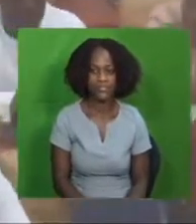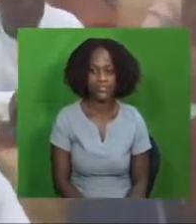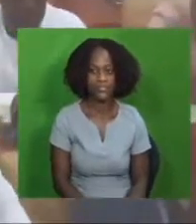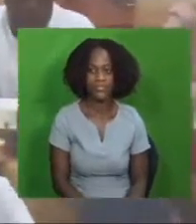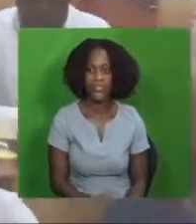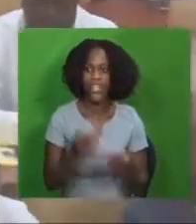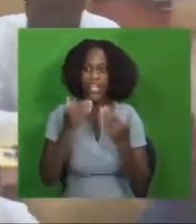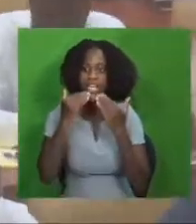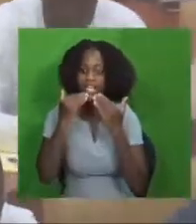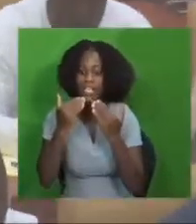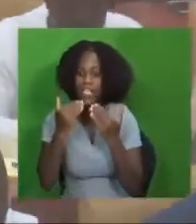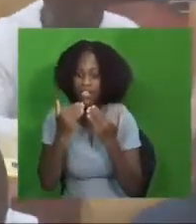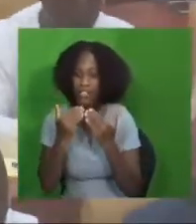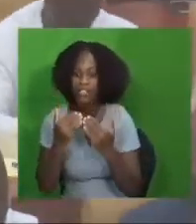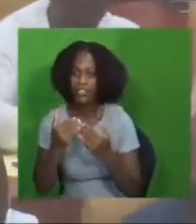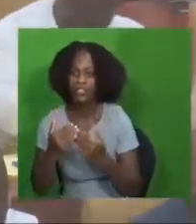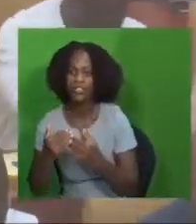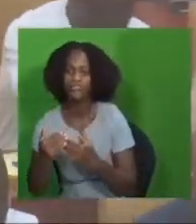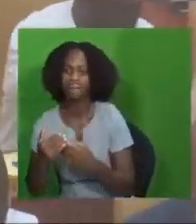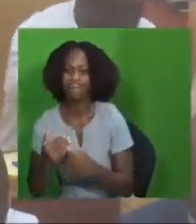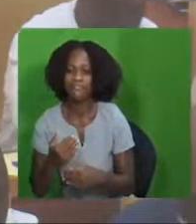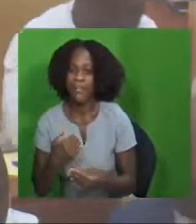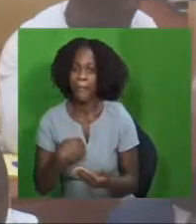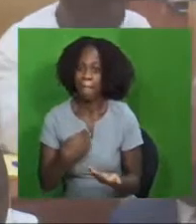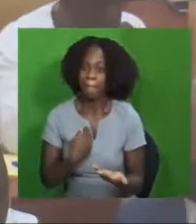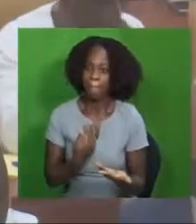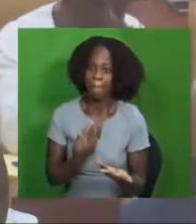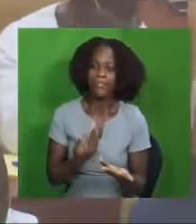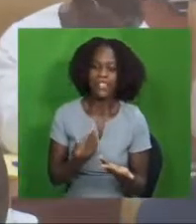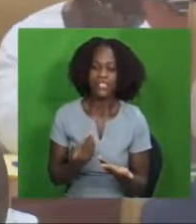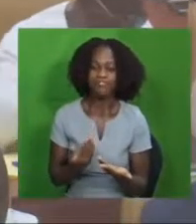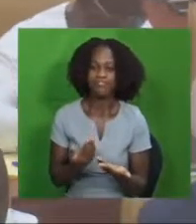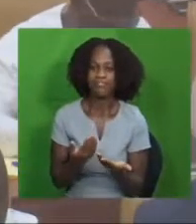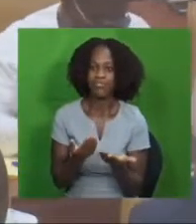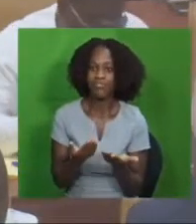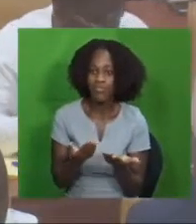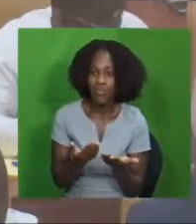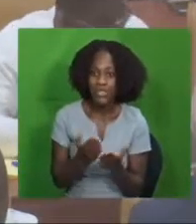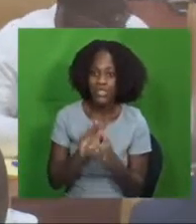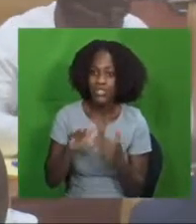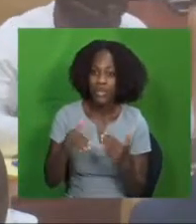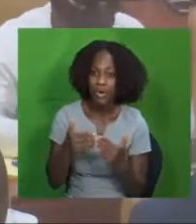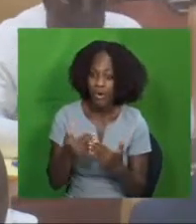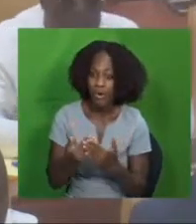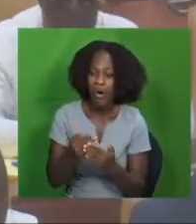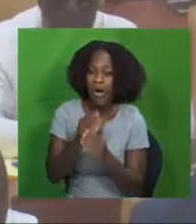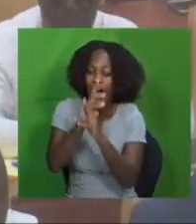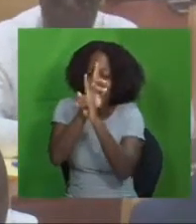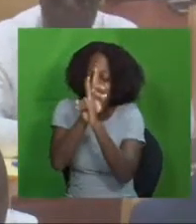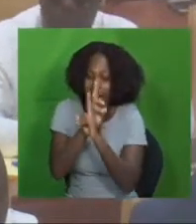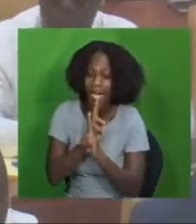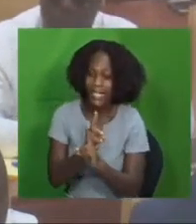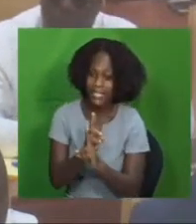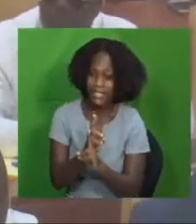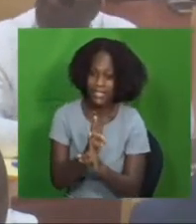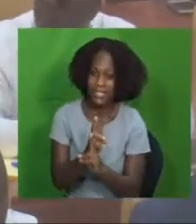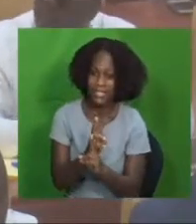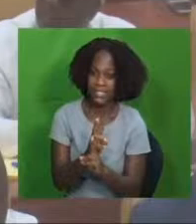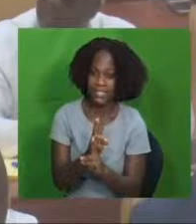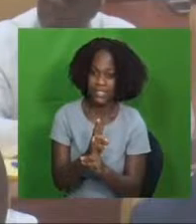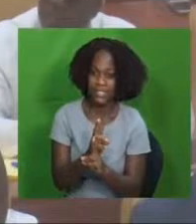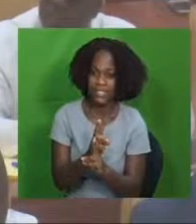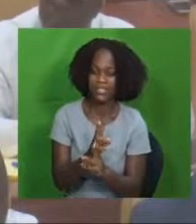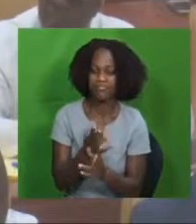Mr. Speaker, I rise to, in all honesty and with